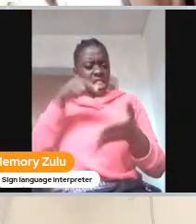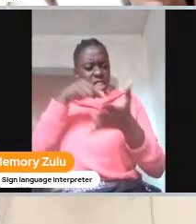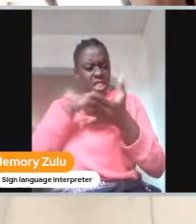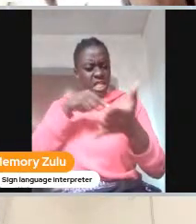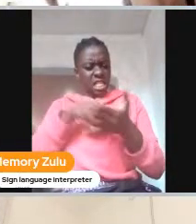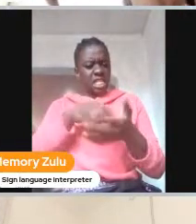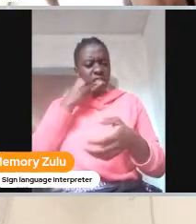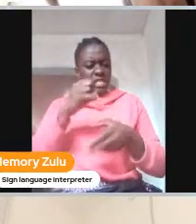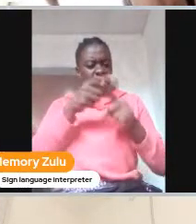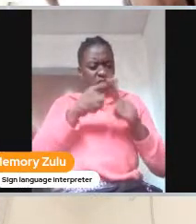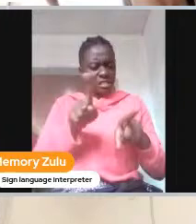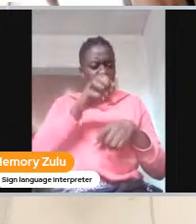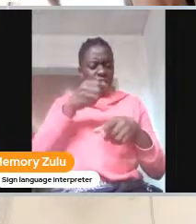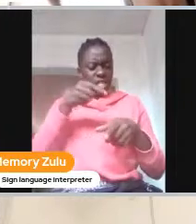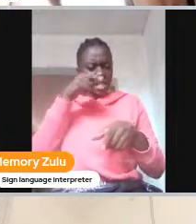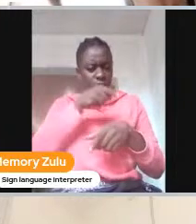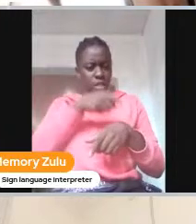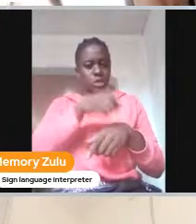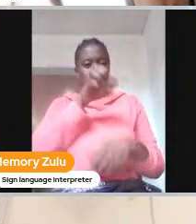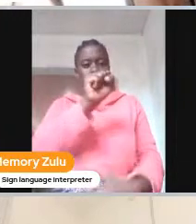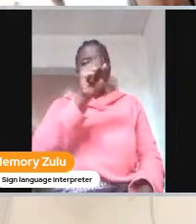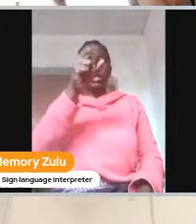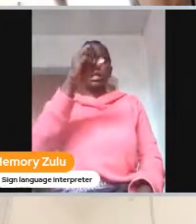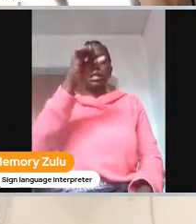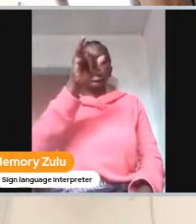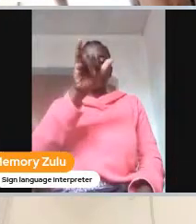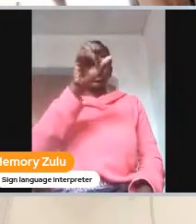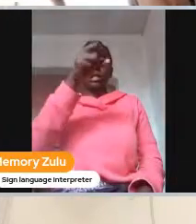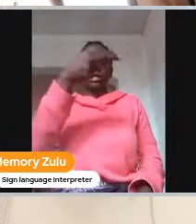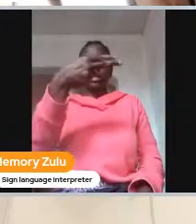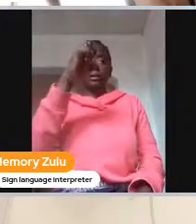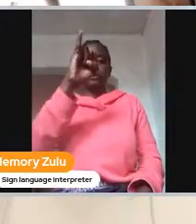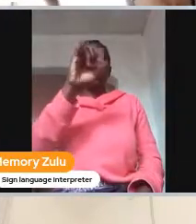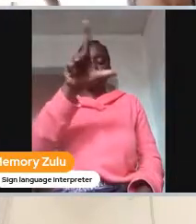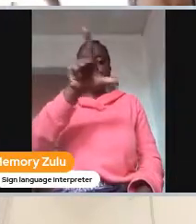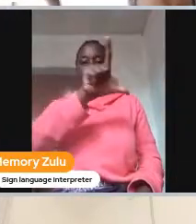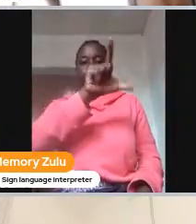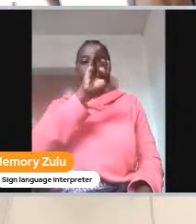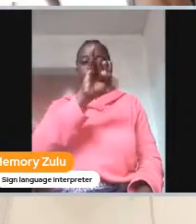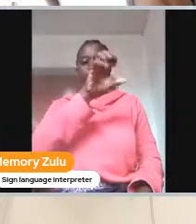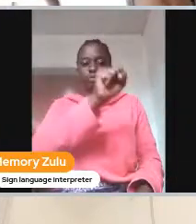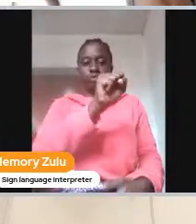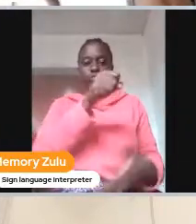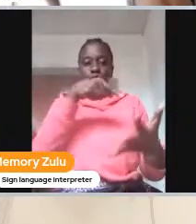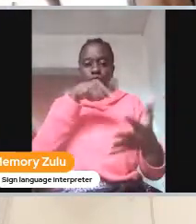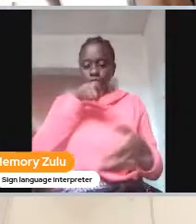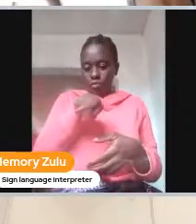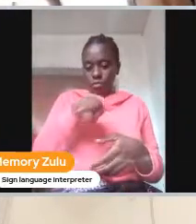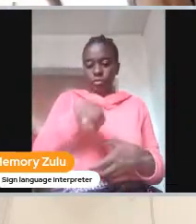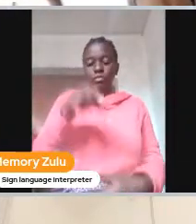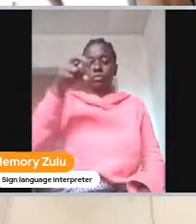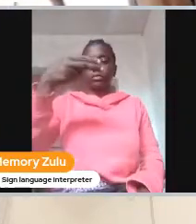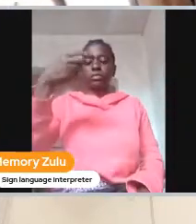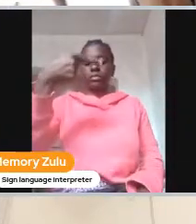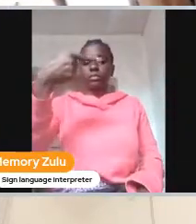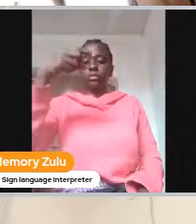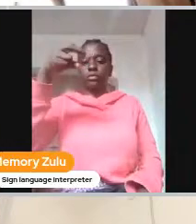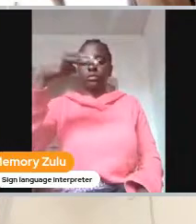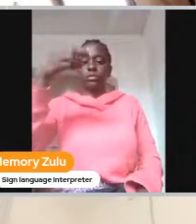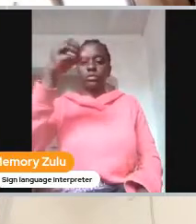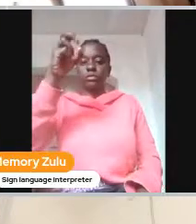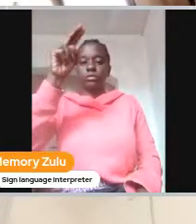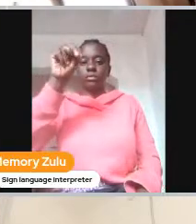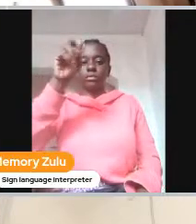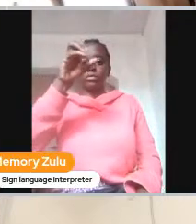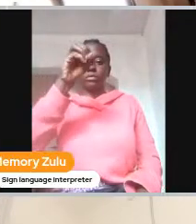of differentiation that you can tell us about? Okay, so for gonorrhea